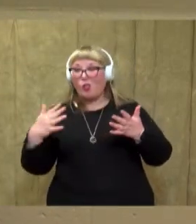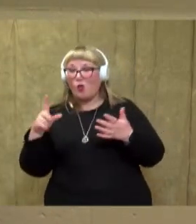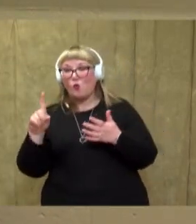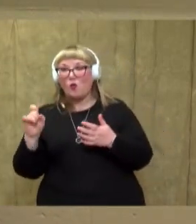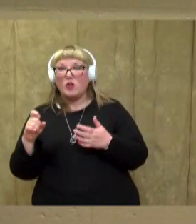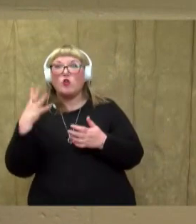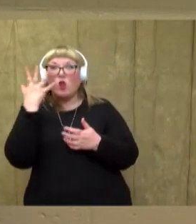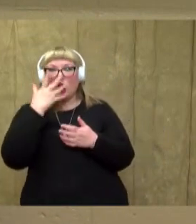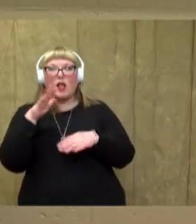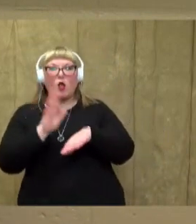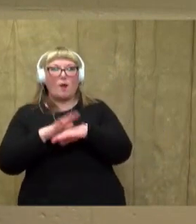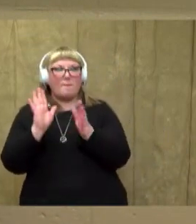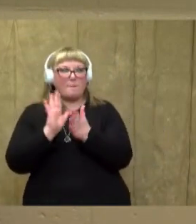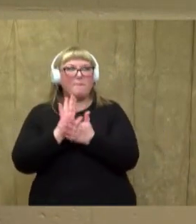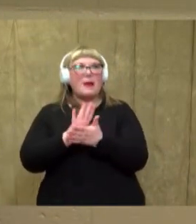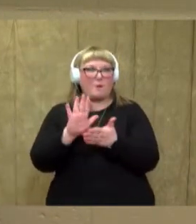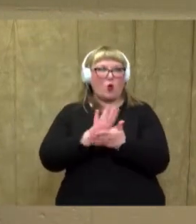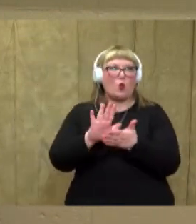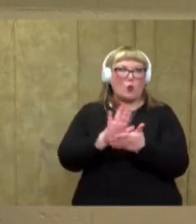like on paper.